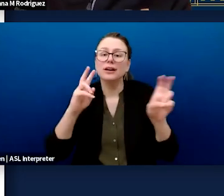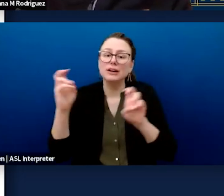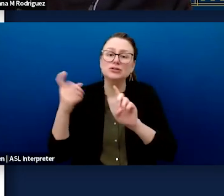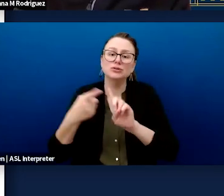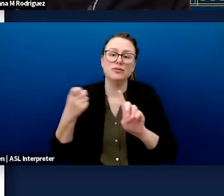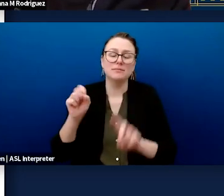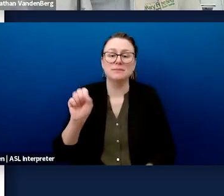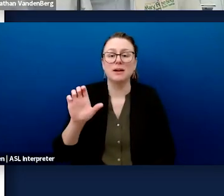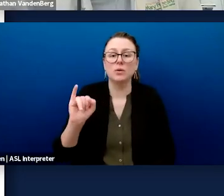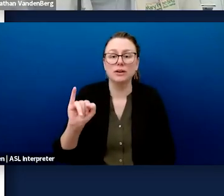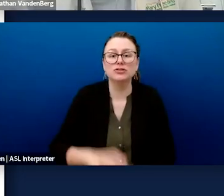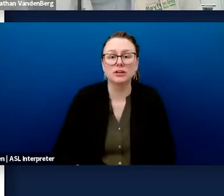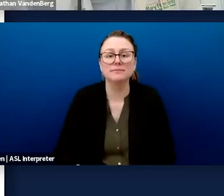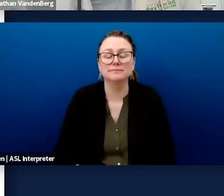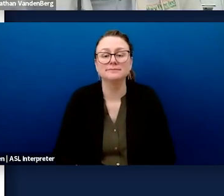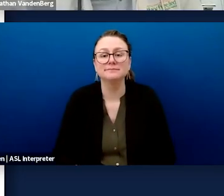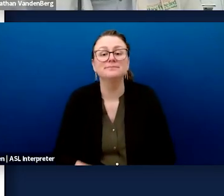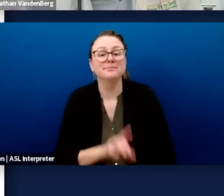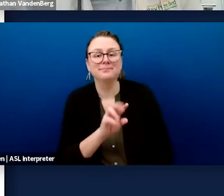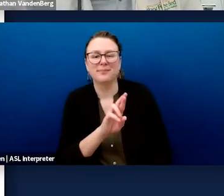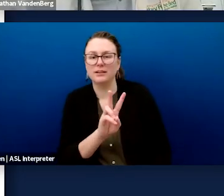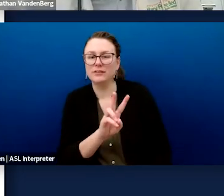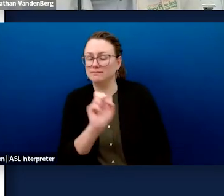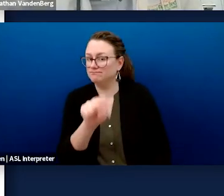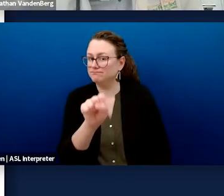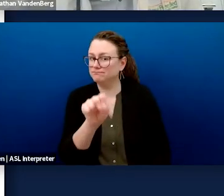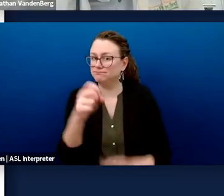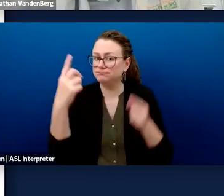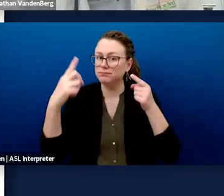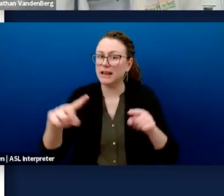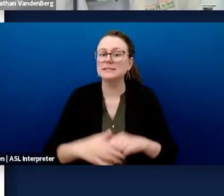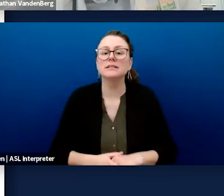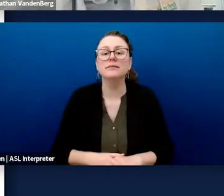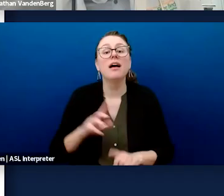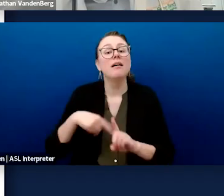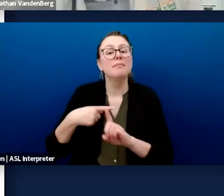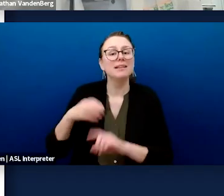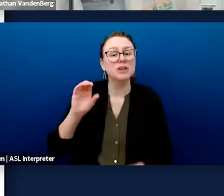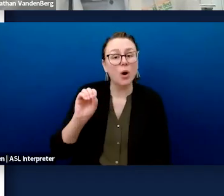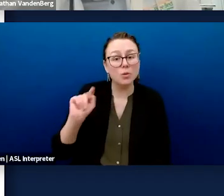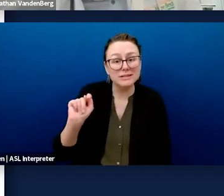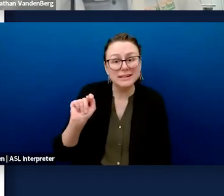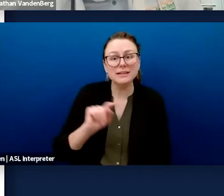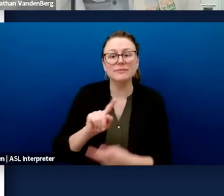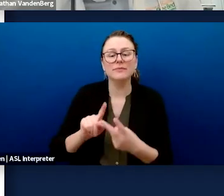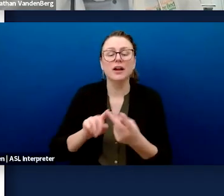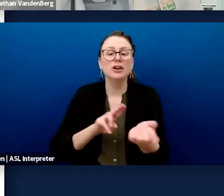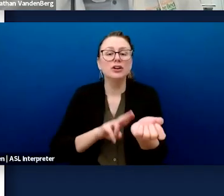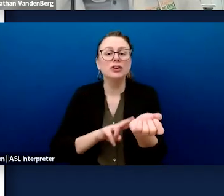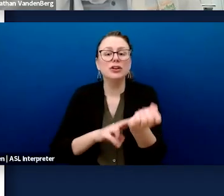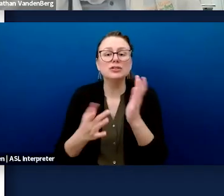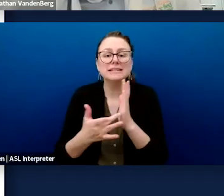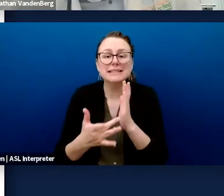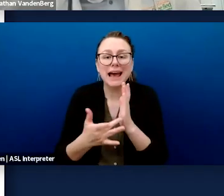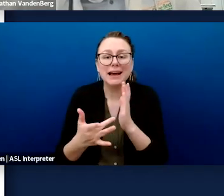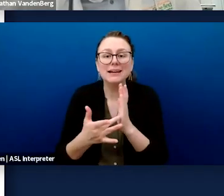injury. Totally. I also think engaging the occupational therapist, the nurse techs on the